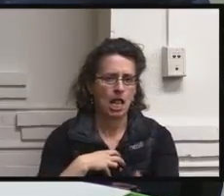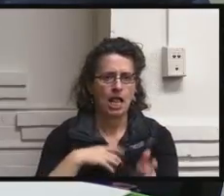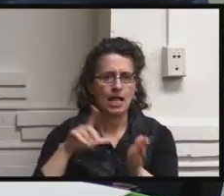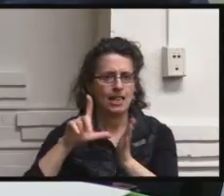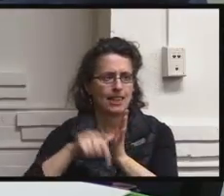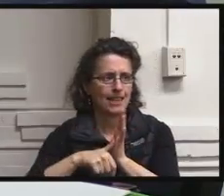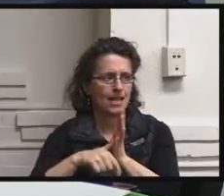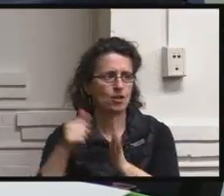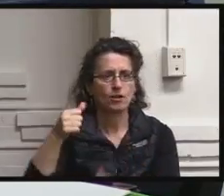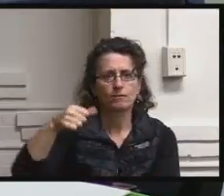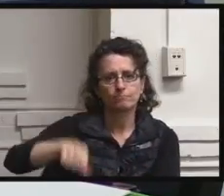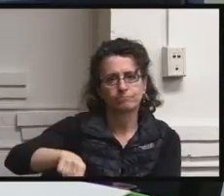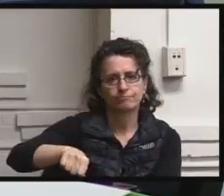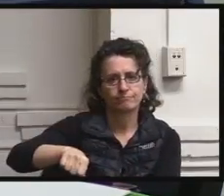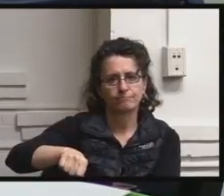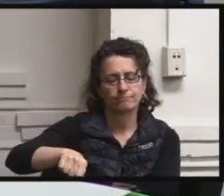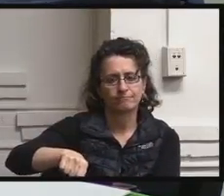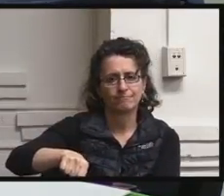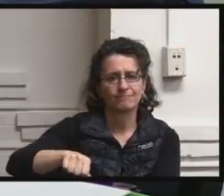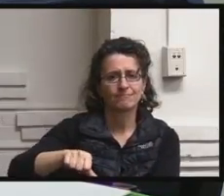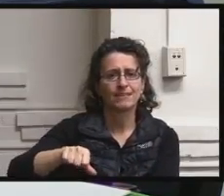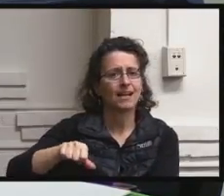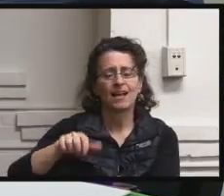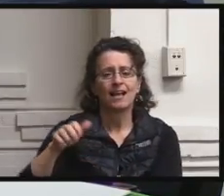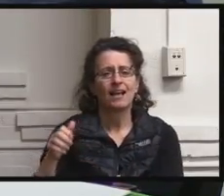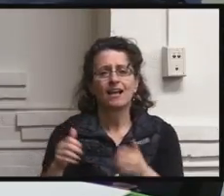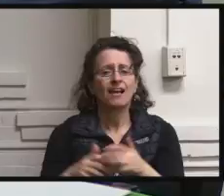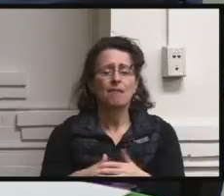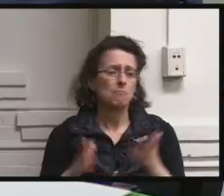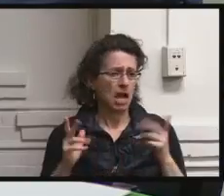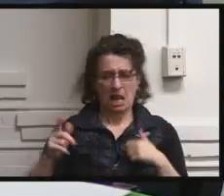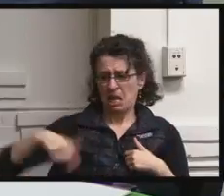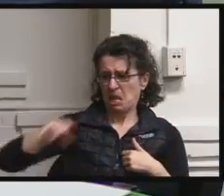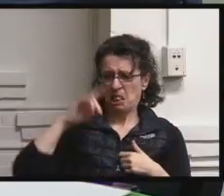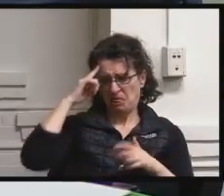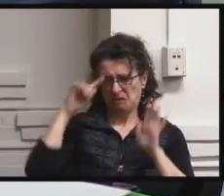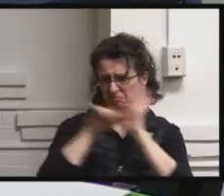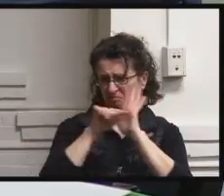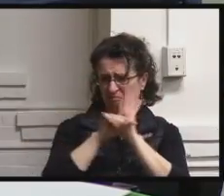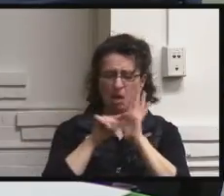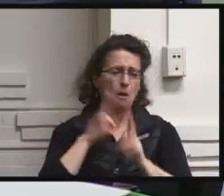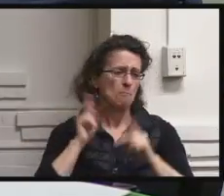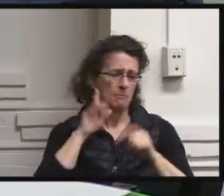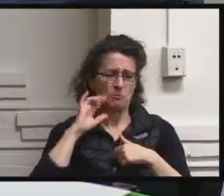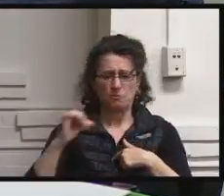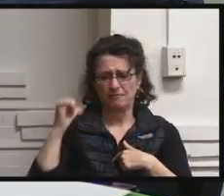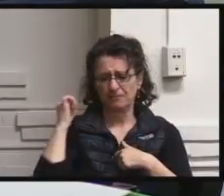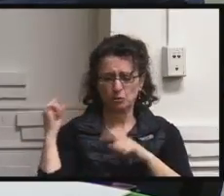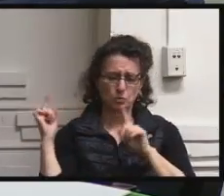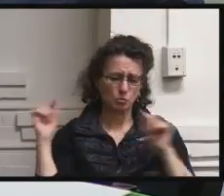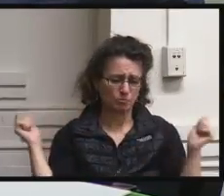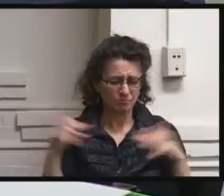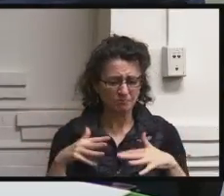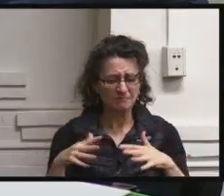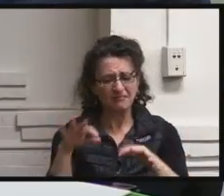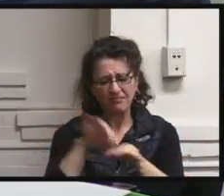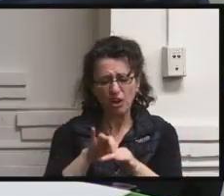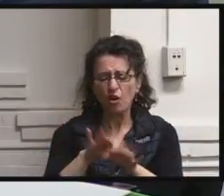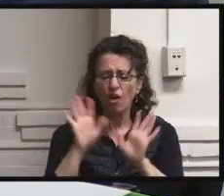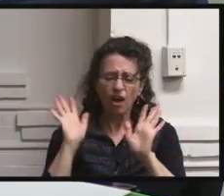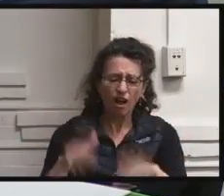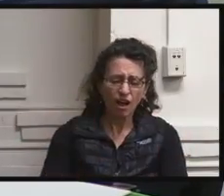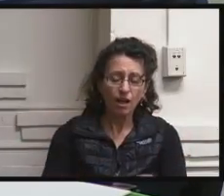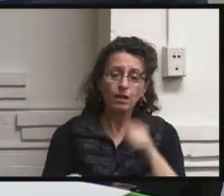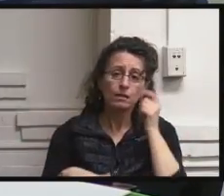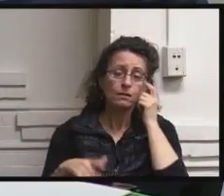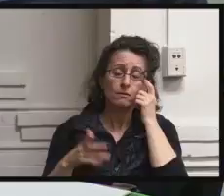I don't know what that answer is, but I don't want the default position to be, well, no one's going to come out and no one's going to tell us. I want to at least somehow ask the question. And